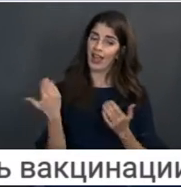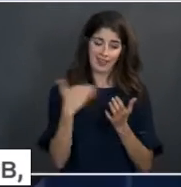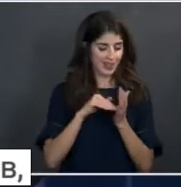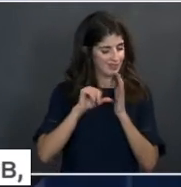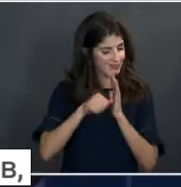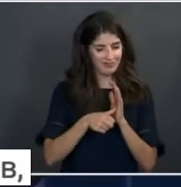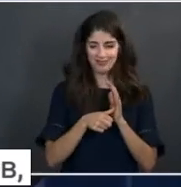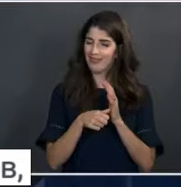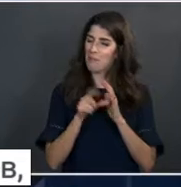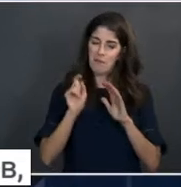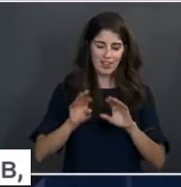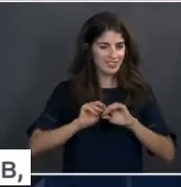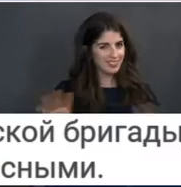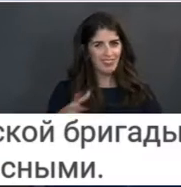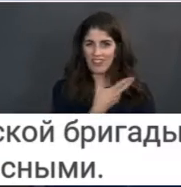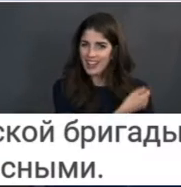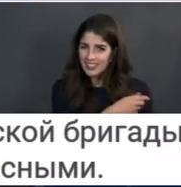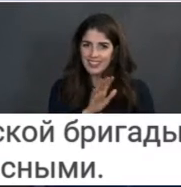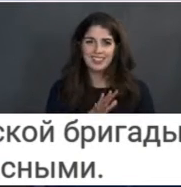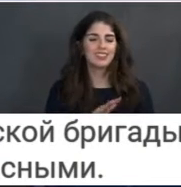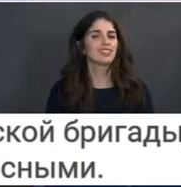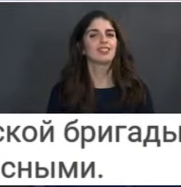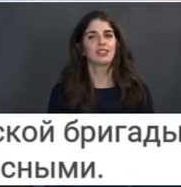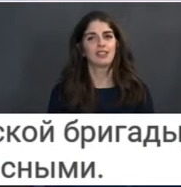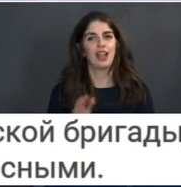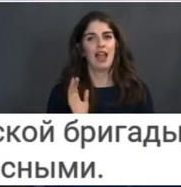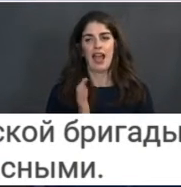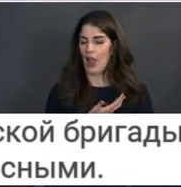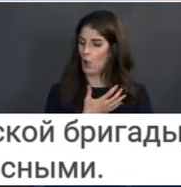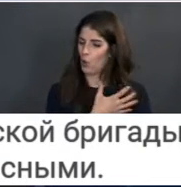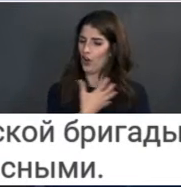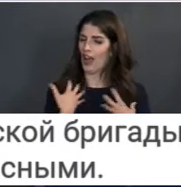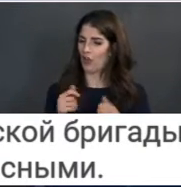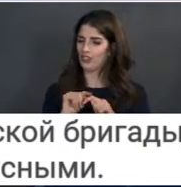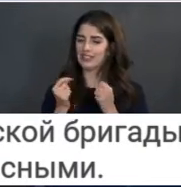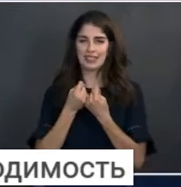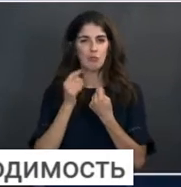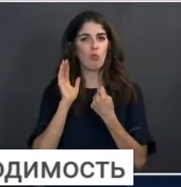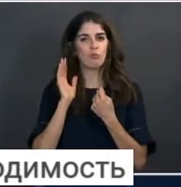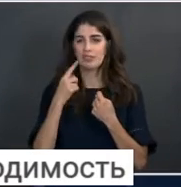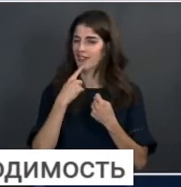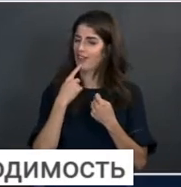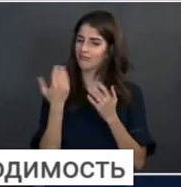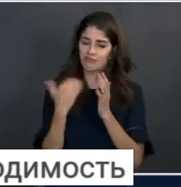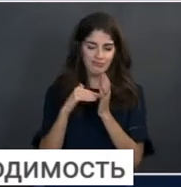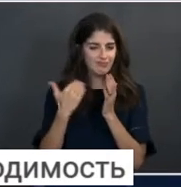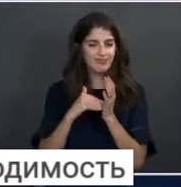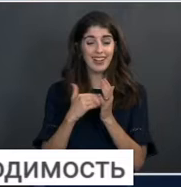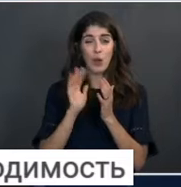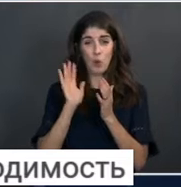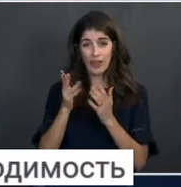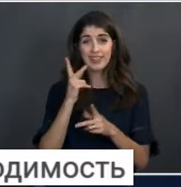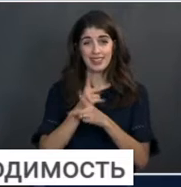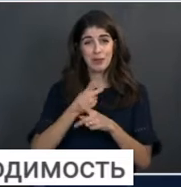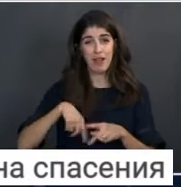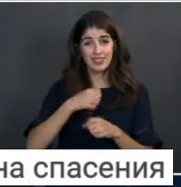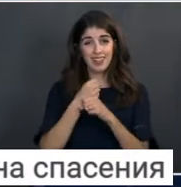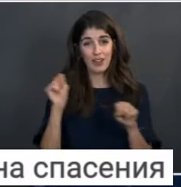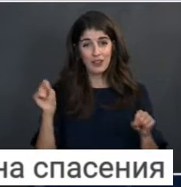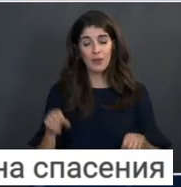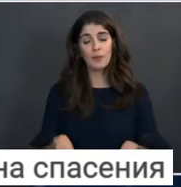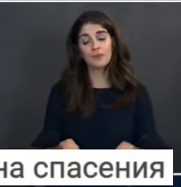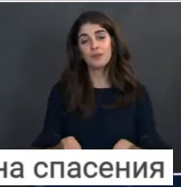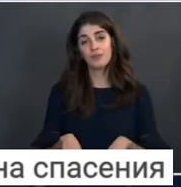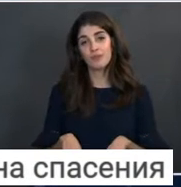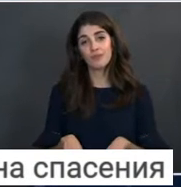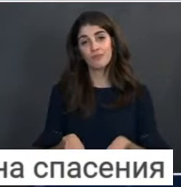getting vaccines into the arms of Americans, something that our health team has said will make people safer, and also reiterates the need for